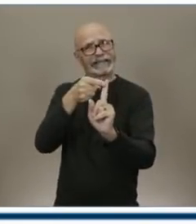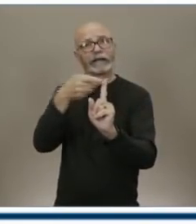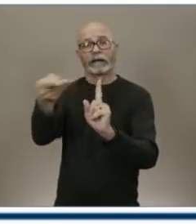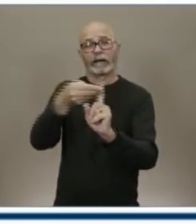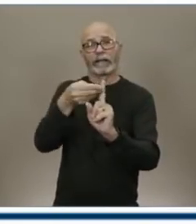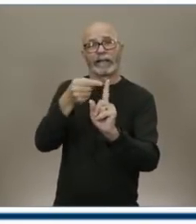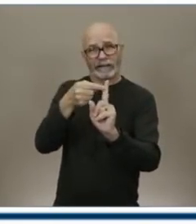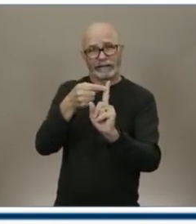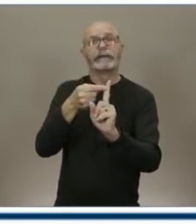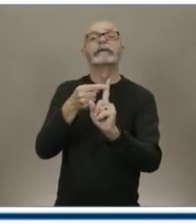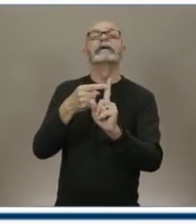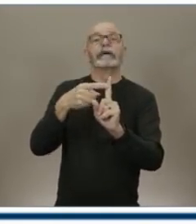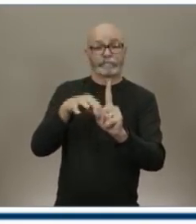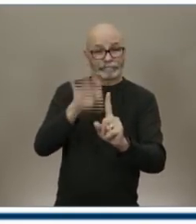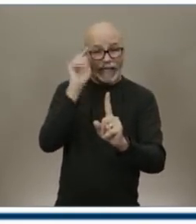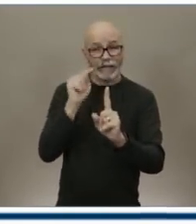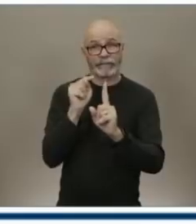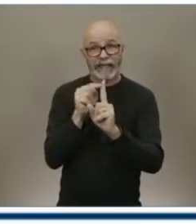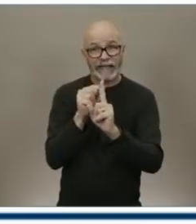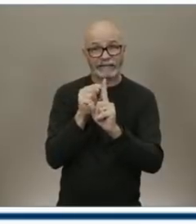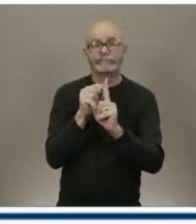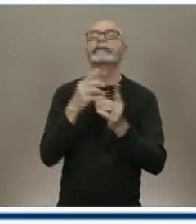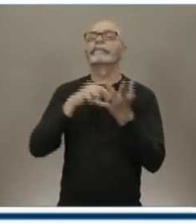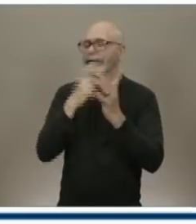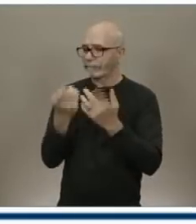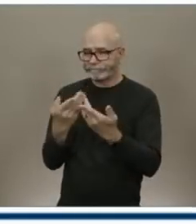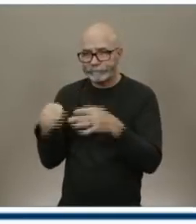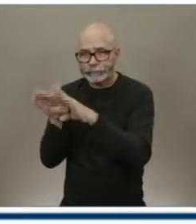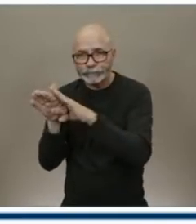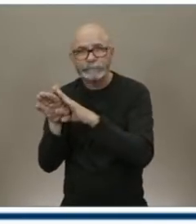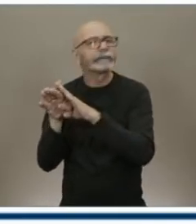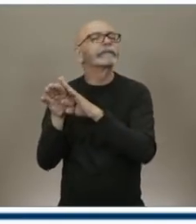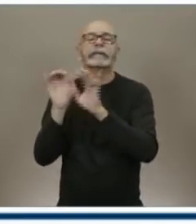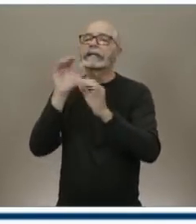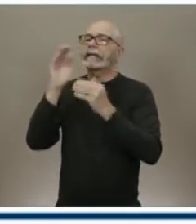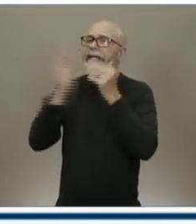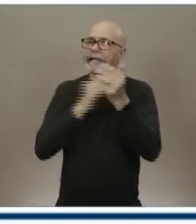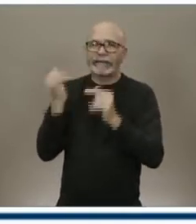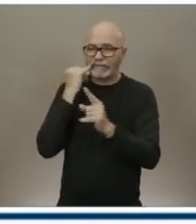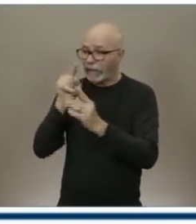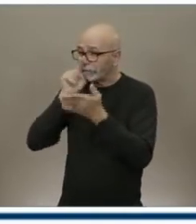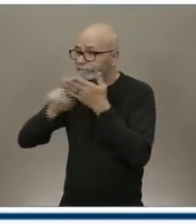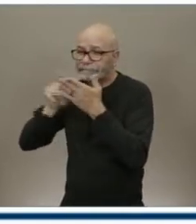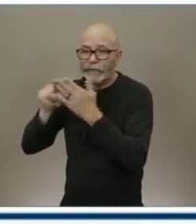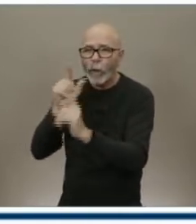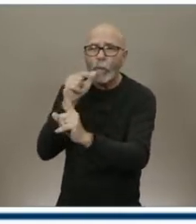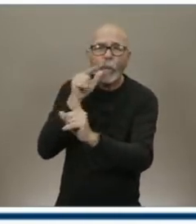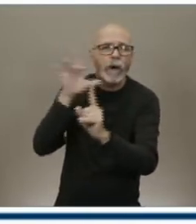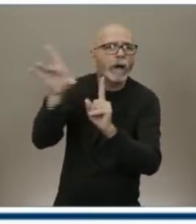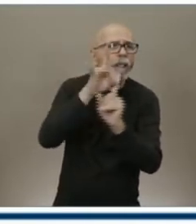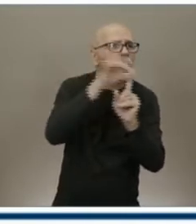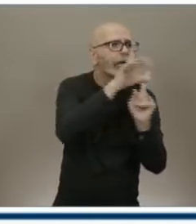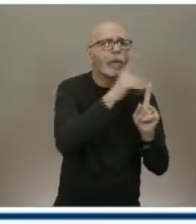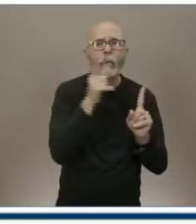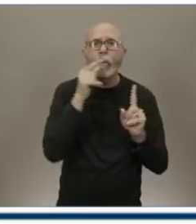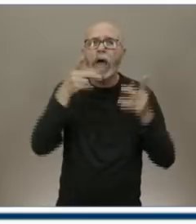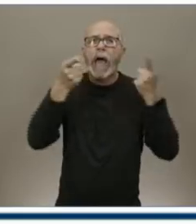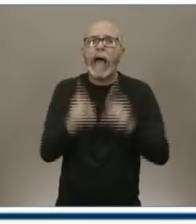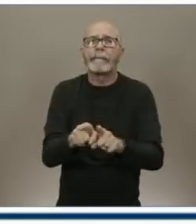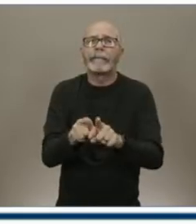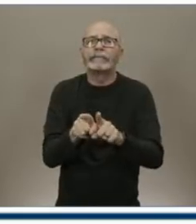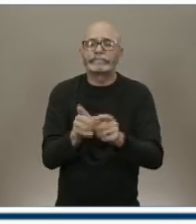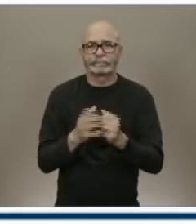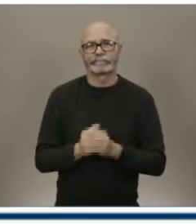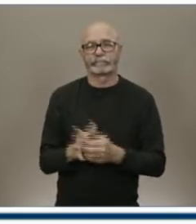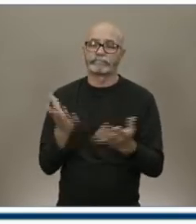shut them down for a number of days at the very least while we do contact tracing. I want to thank the teachers, the administrators, the